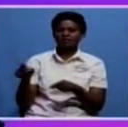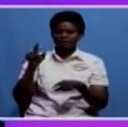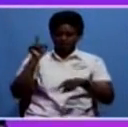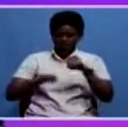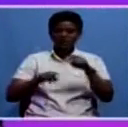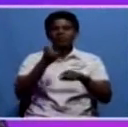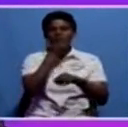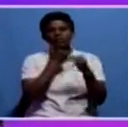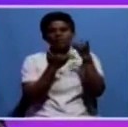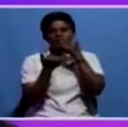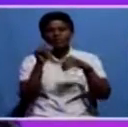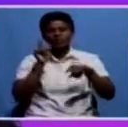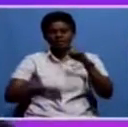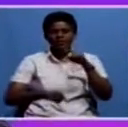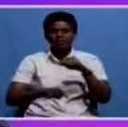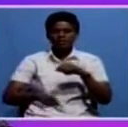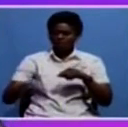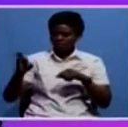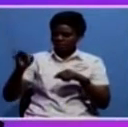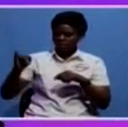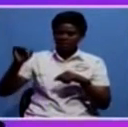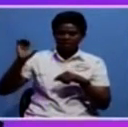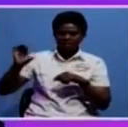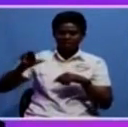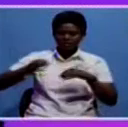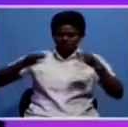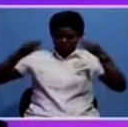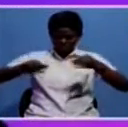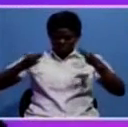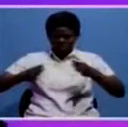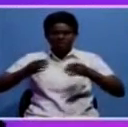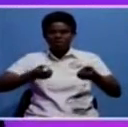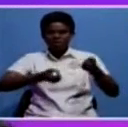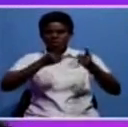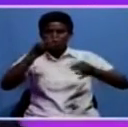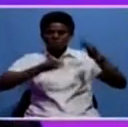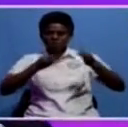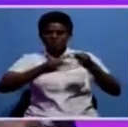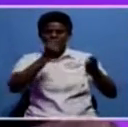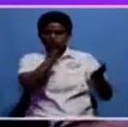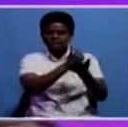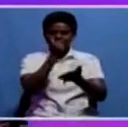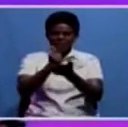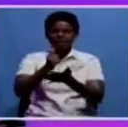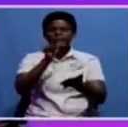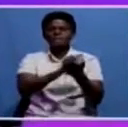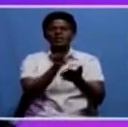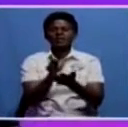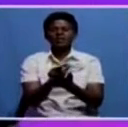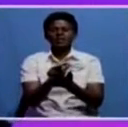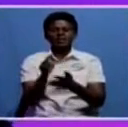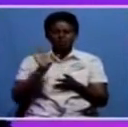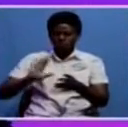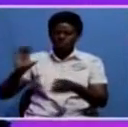a mistake. We are saying that the FIC should be the judge. So when it goes to court, it should just be rubber stamped. Then what is the purpose of the SCC and the